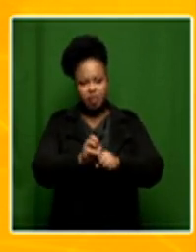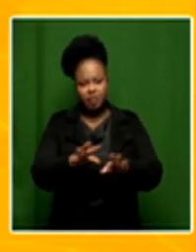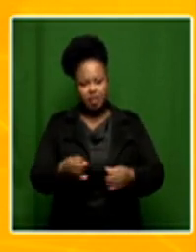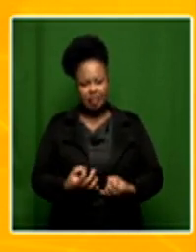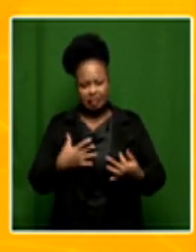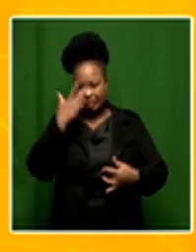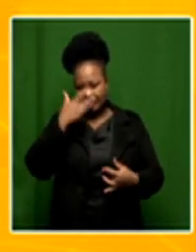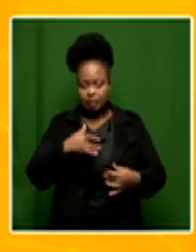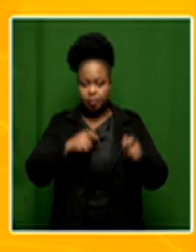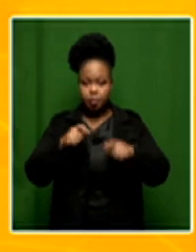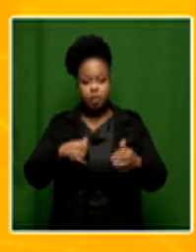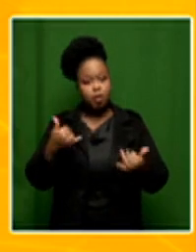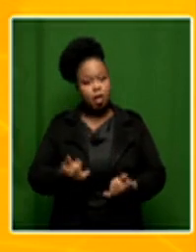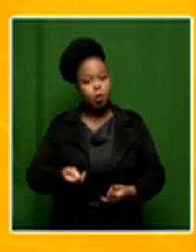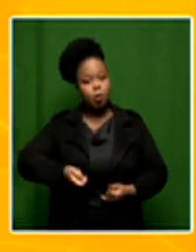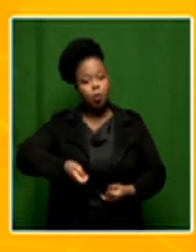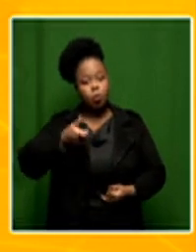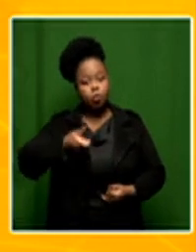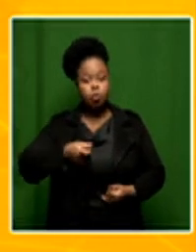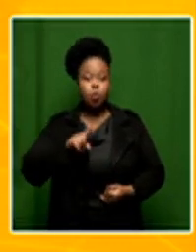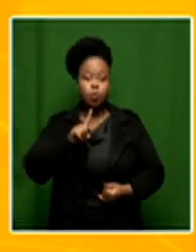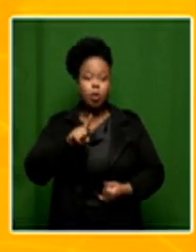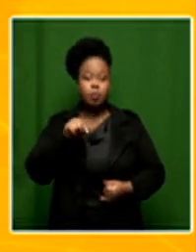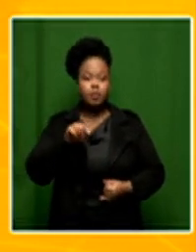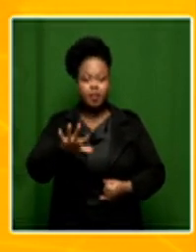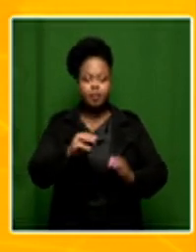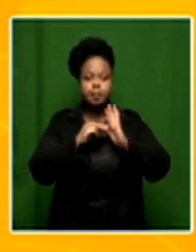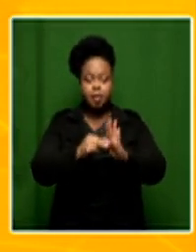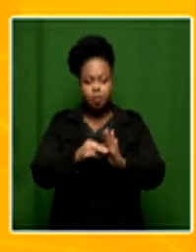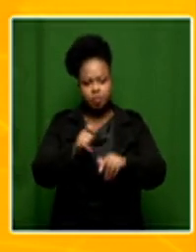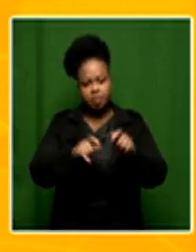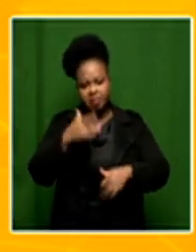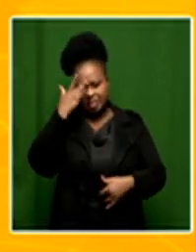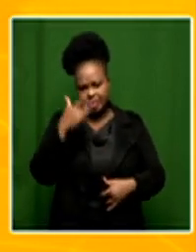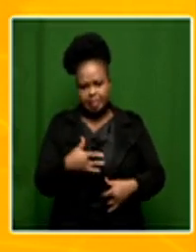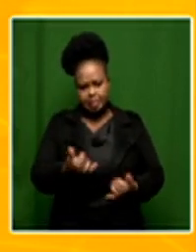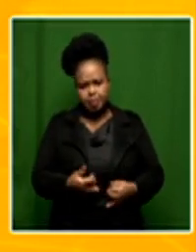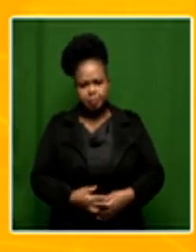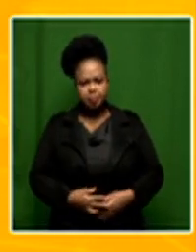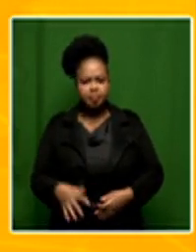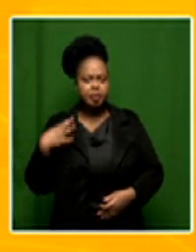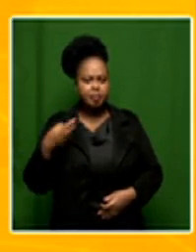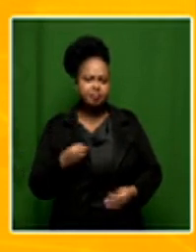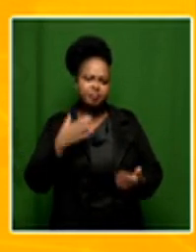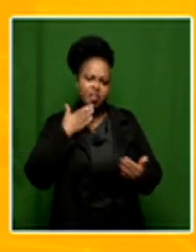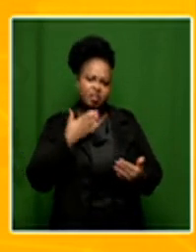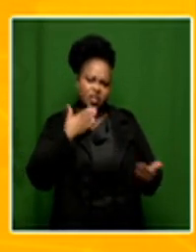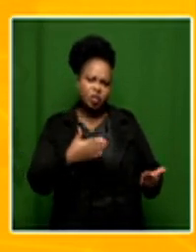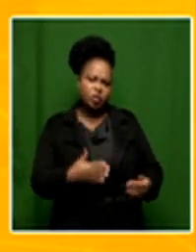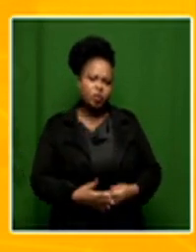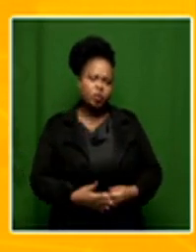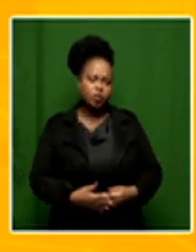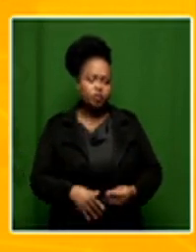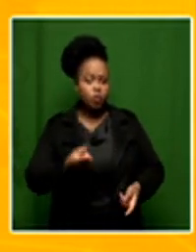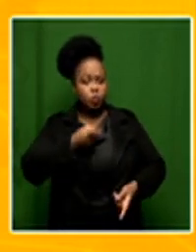COVID-19 infection numbers are now heading towards 1.5 million. Minister, thanks so much for staying with us and